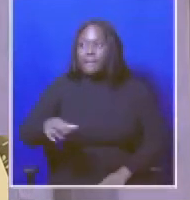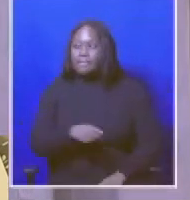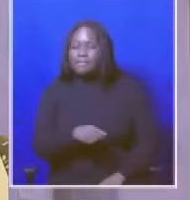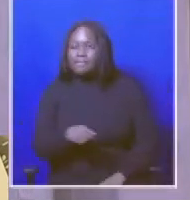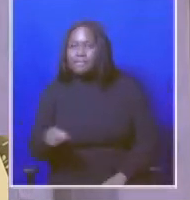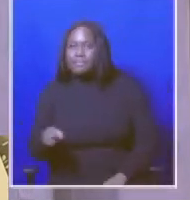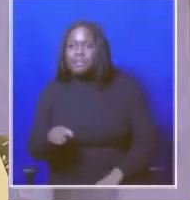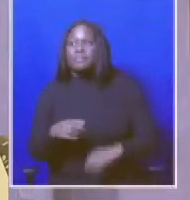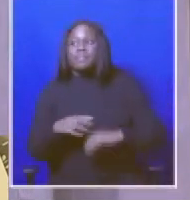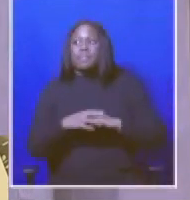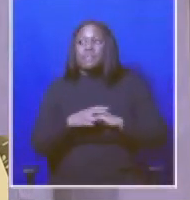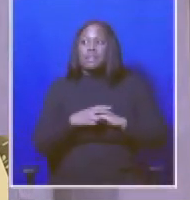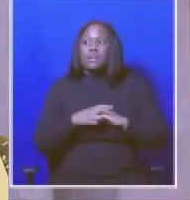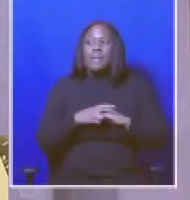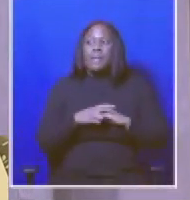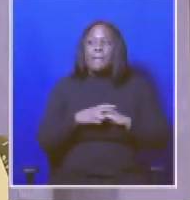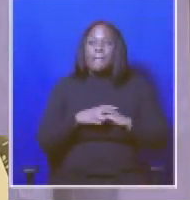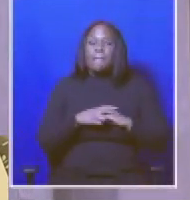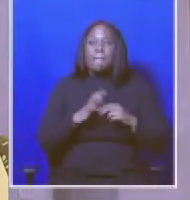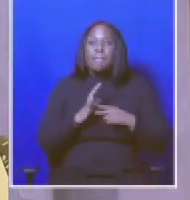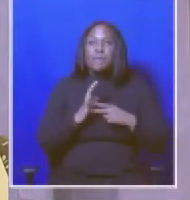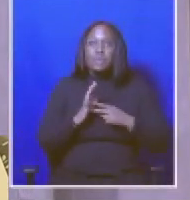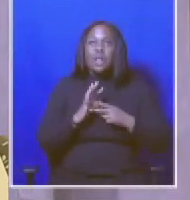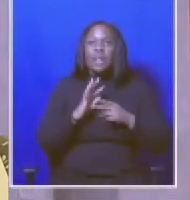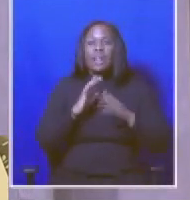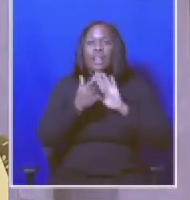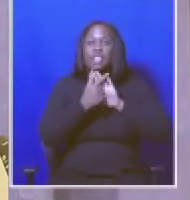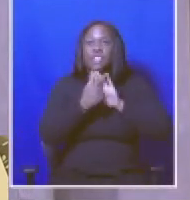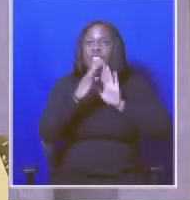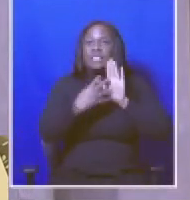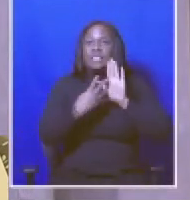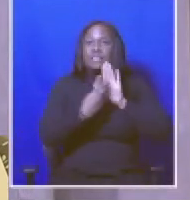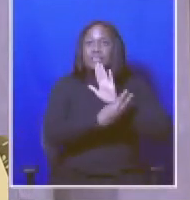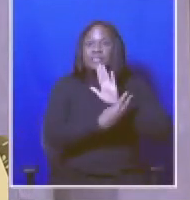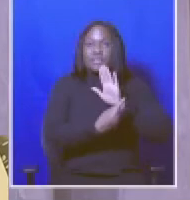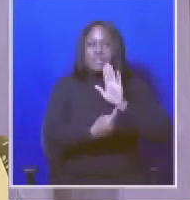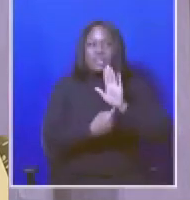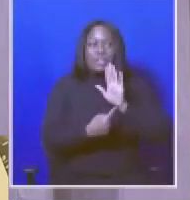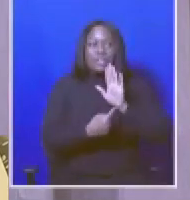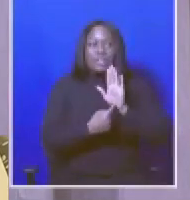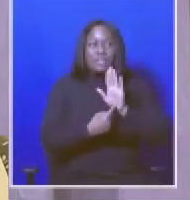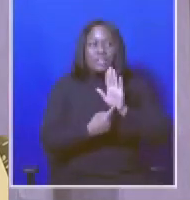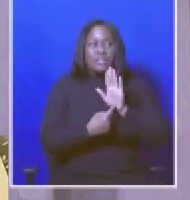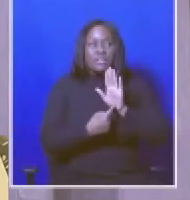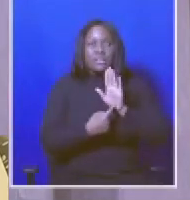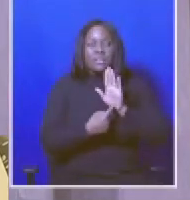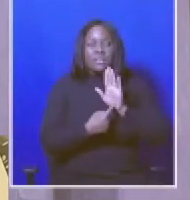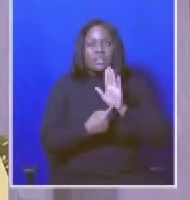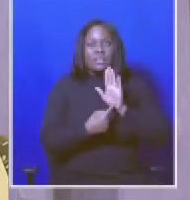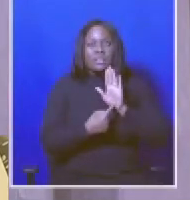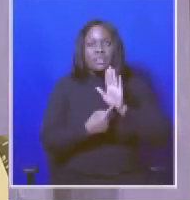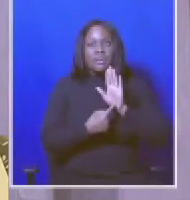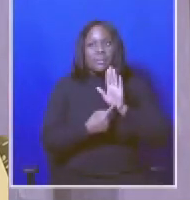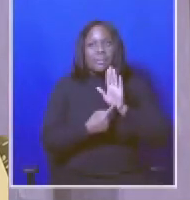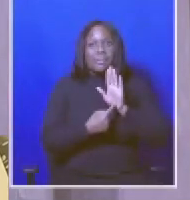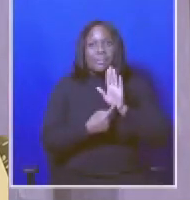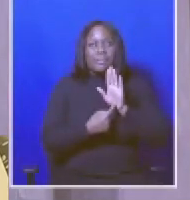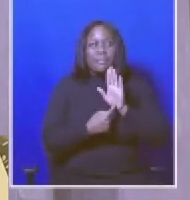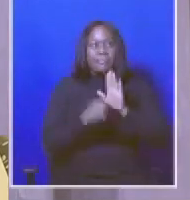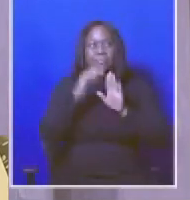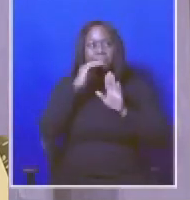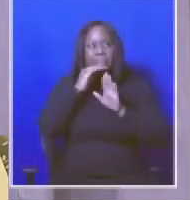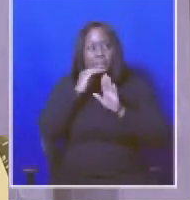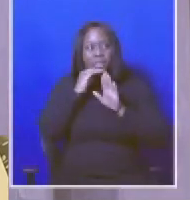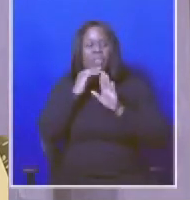also the legislative sector. Therefore, recommendations made in the national framework shall be